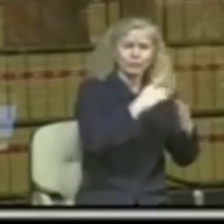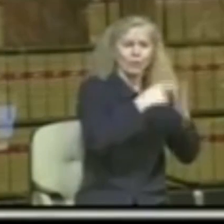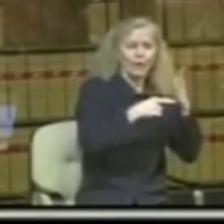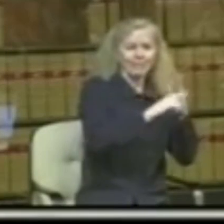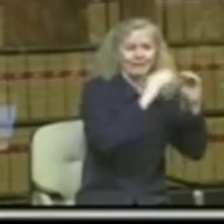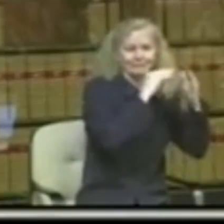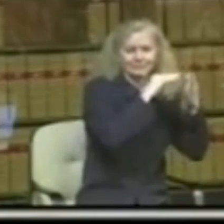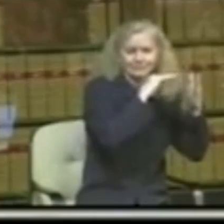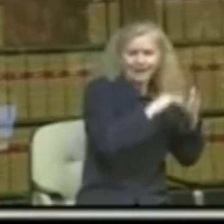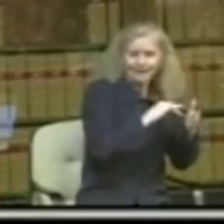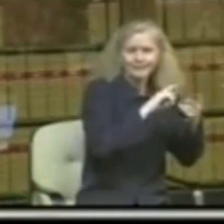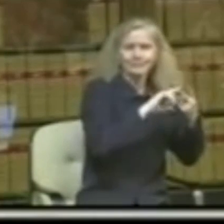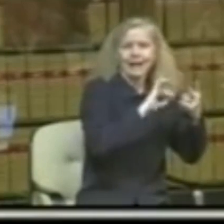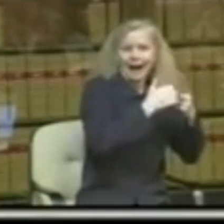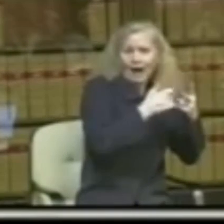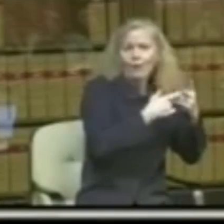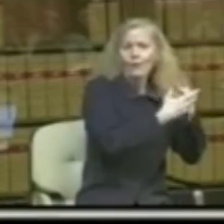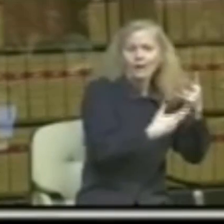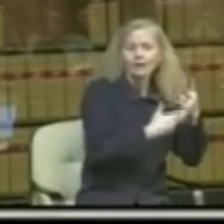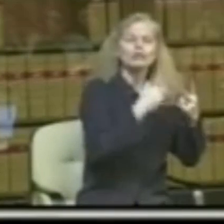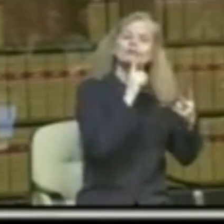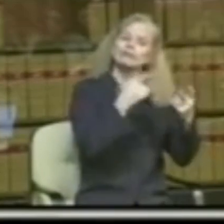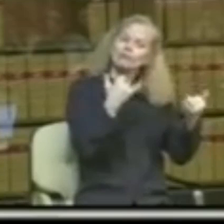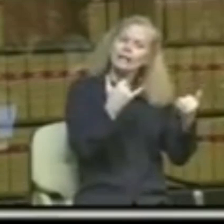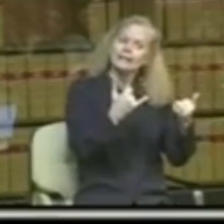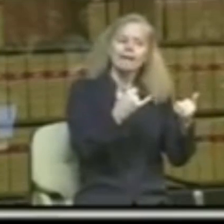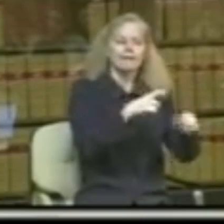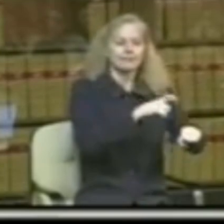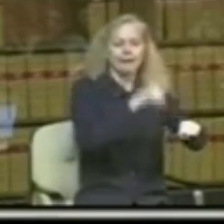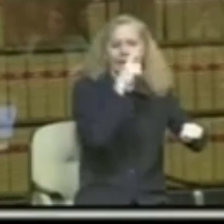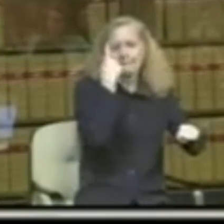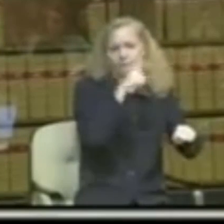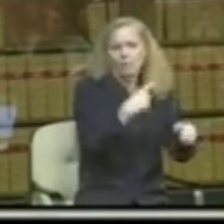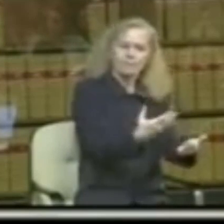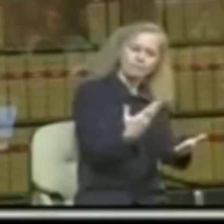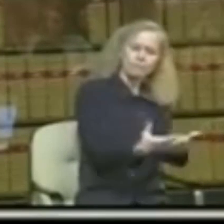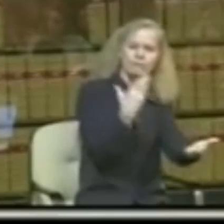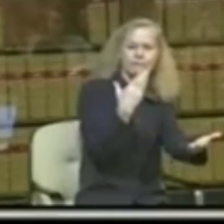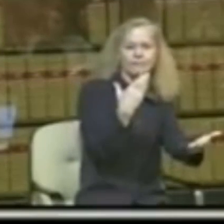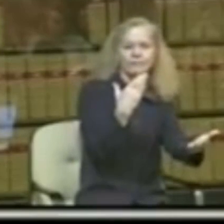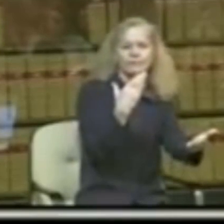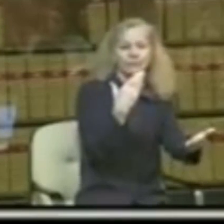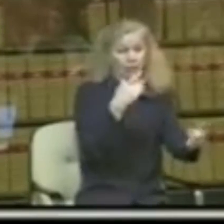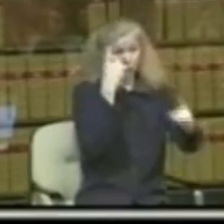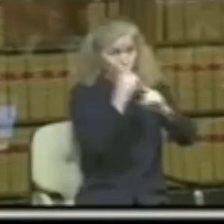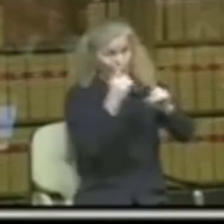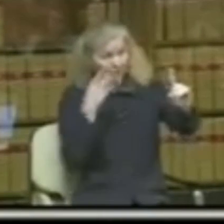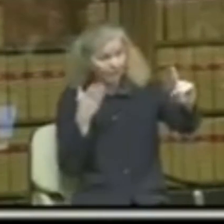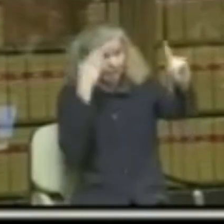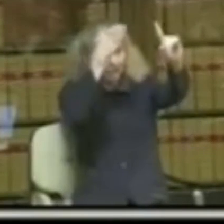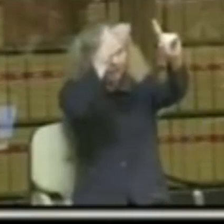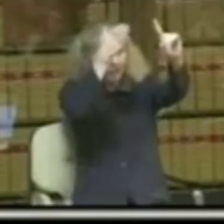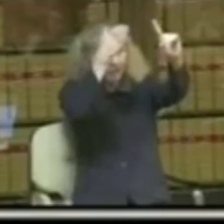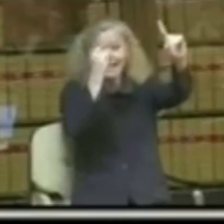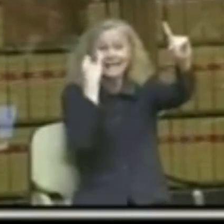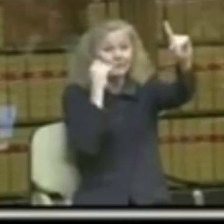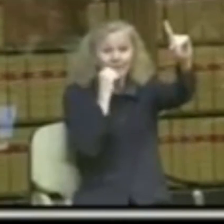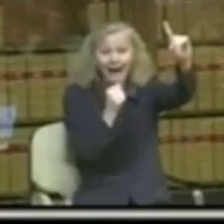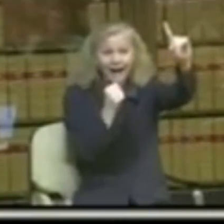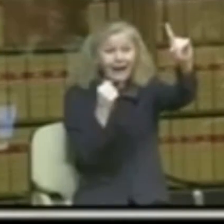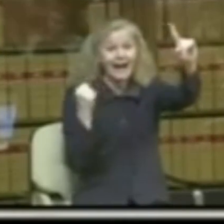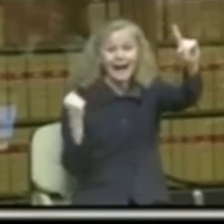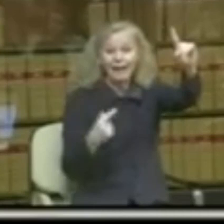past time to get some hard evidence as to whether we are on the right trail, because if we're not, every school year is another year going in the wrong